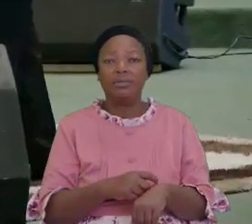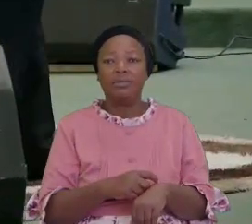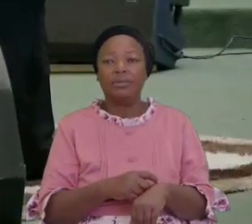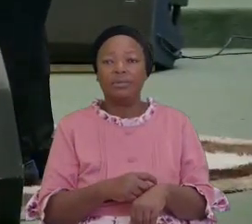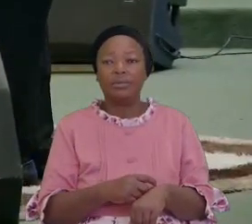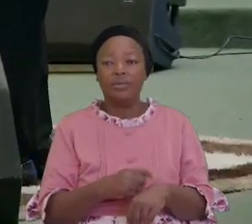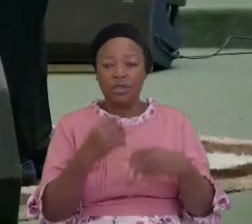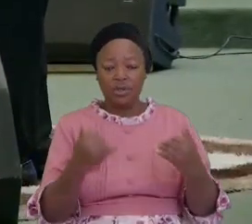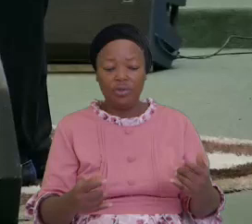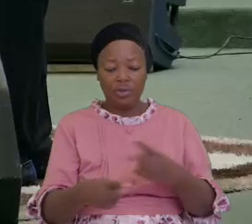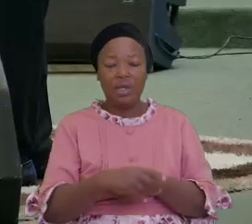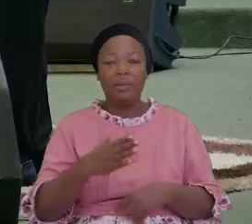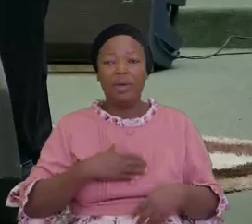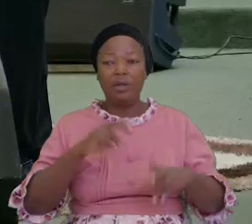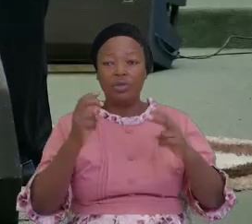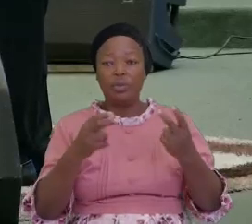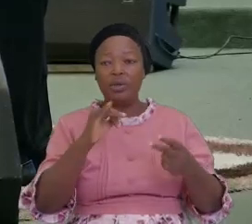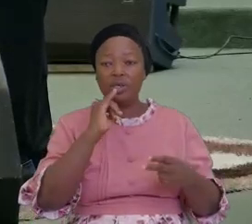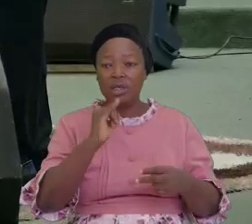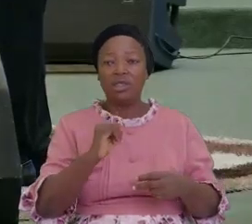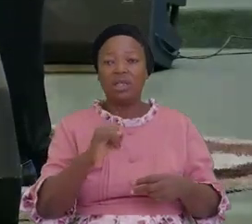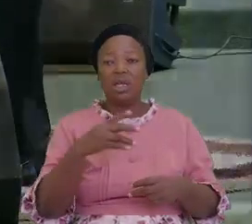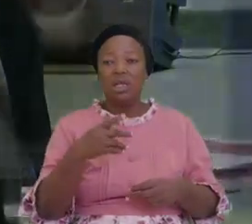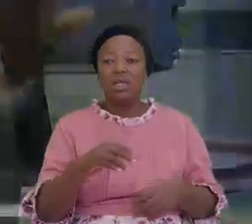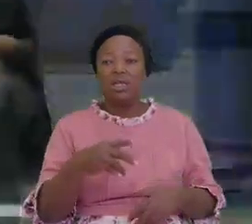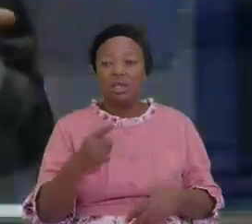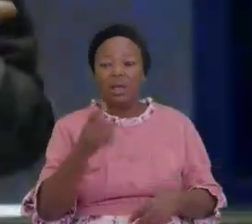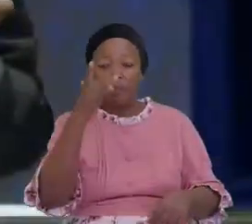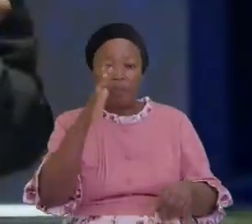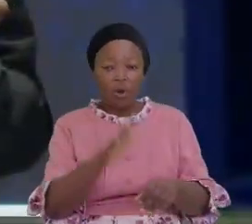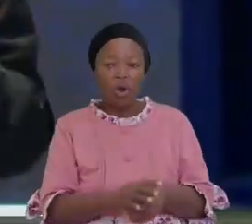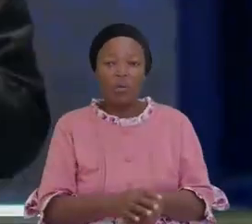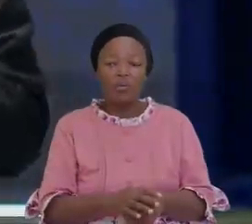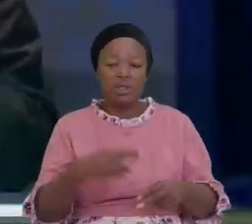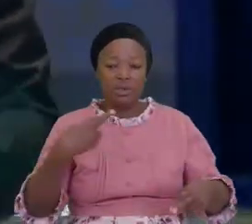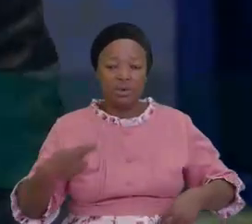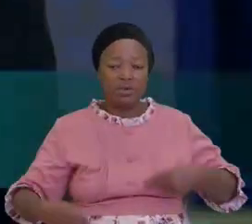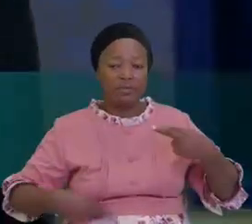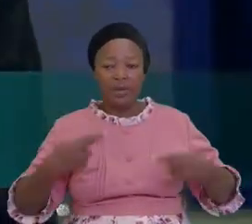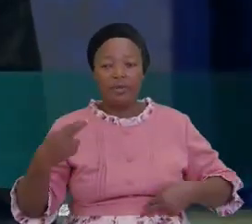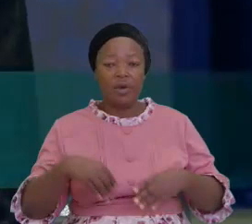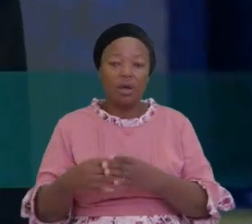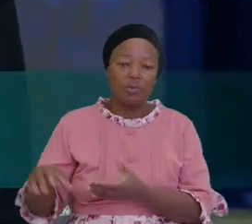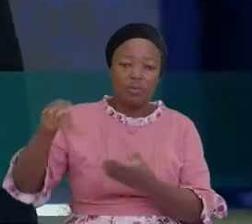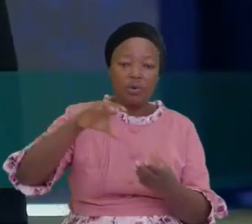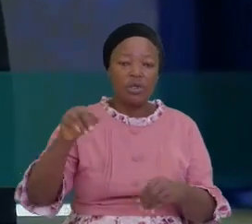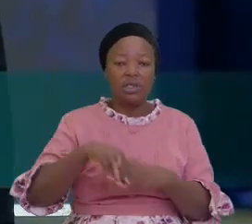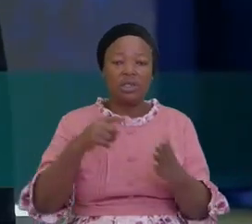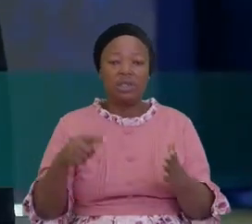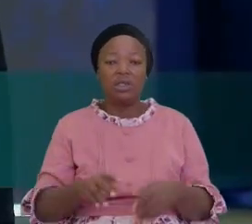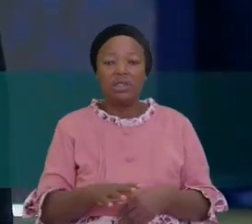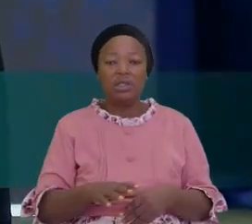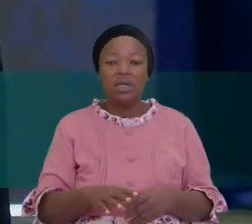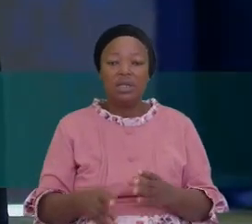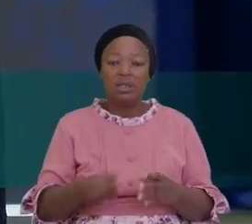Today I'm talking to you on the promised revival outpouring in these last days.